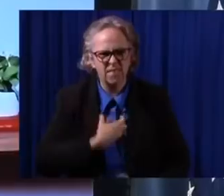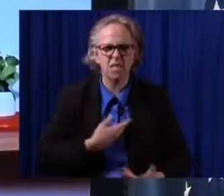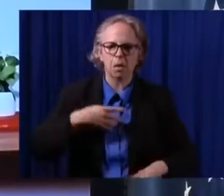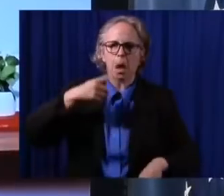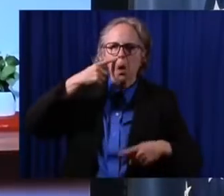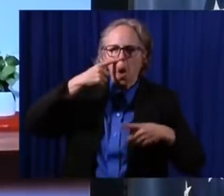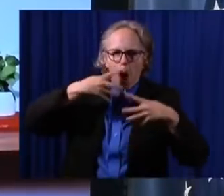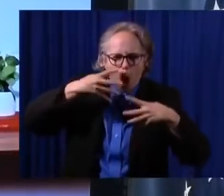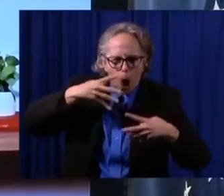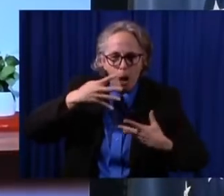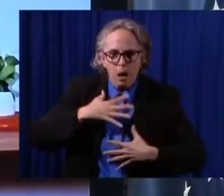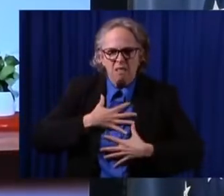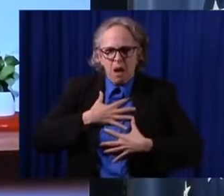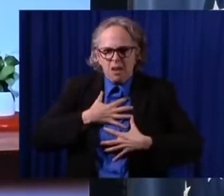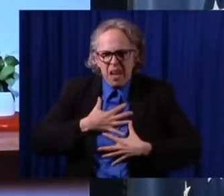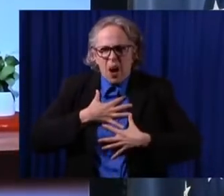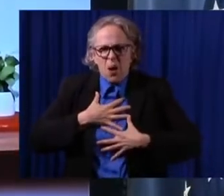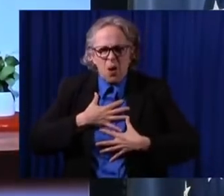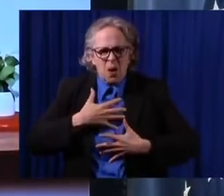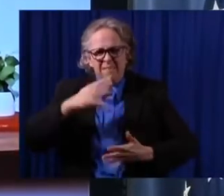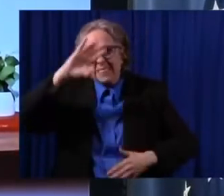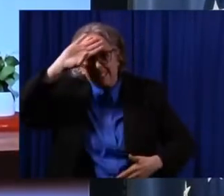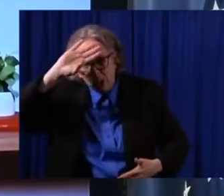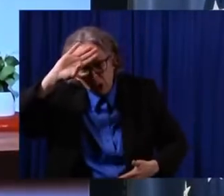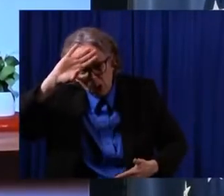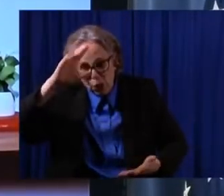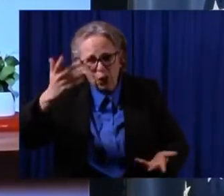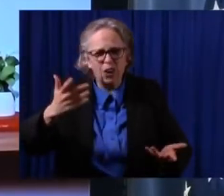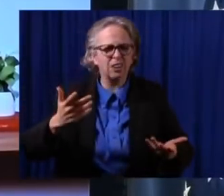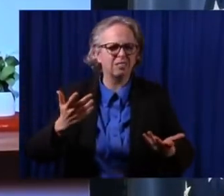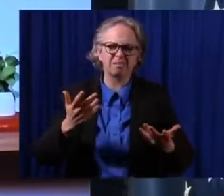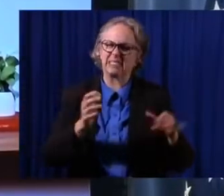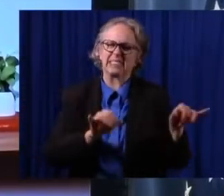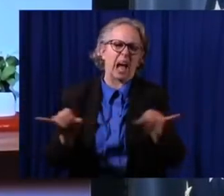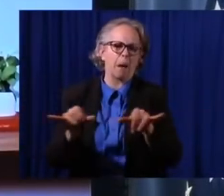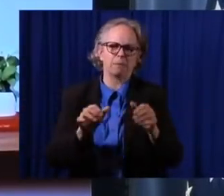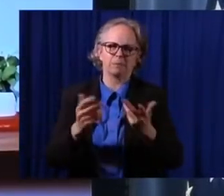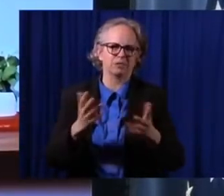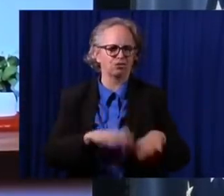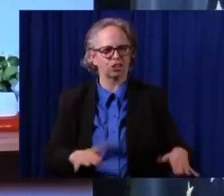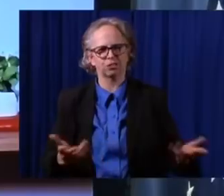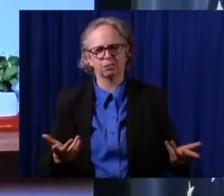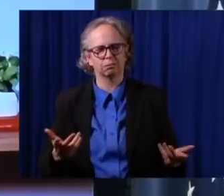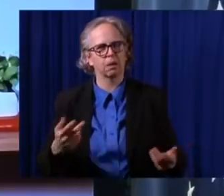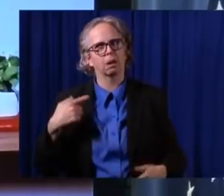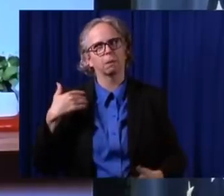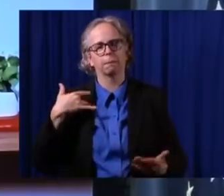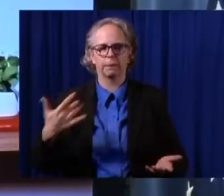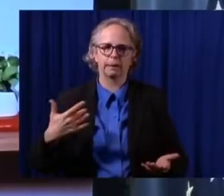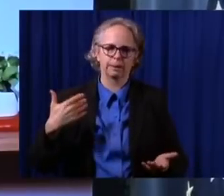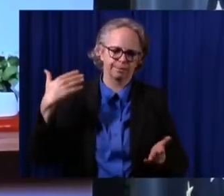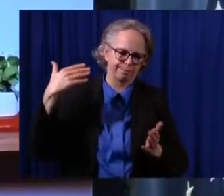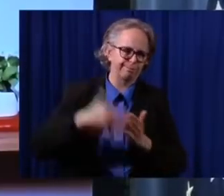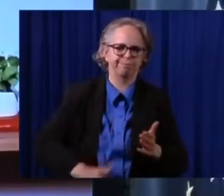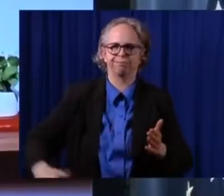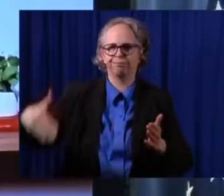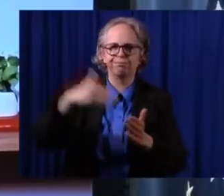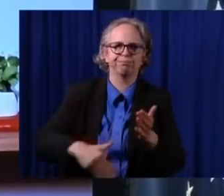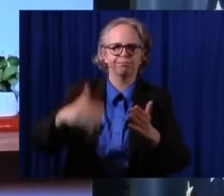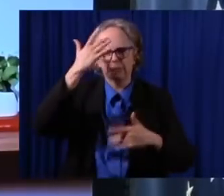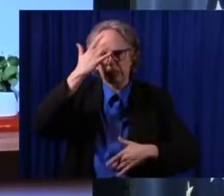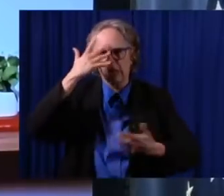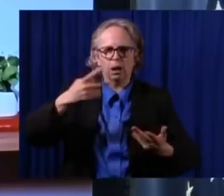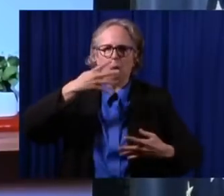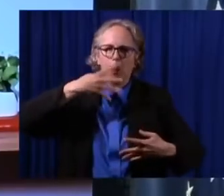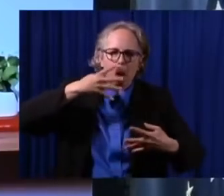breath, of course, fever, that sort of thing. Kids get this all the time, right? Any parent or grandparent can tell you that kids are always running around with a little bit of